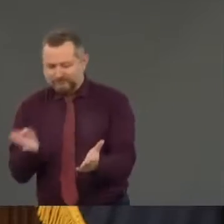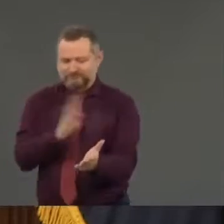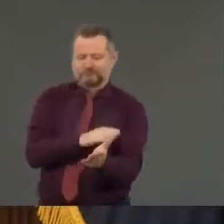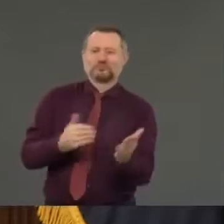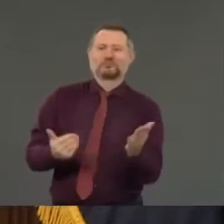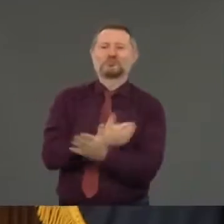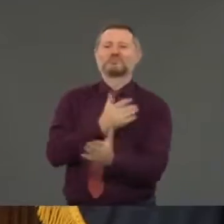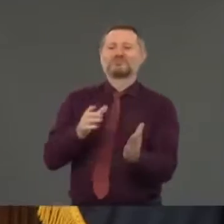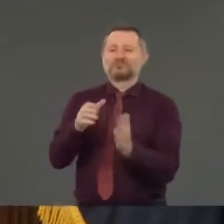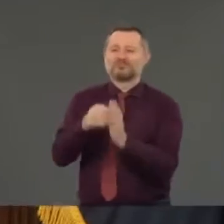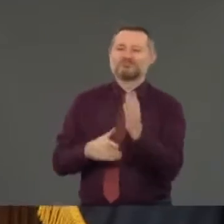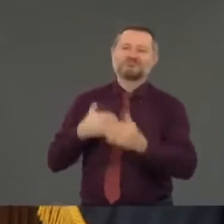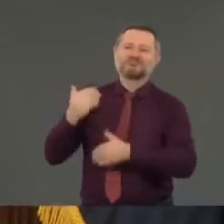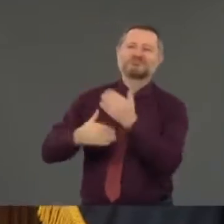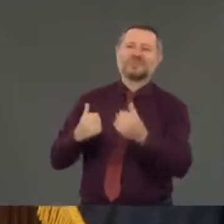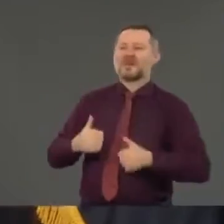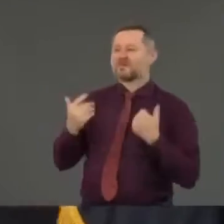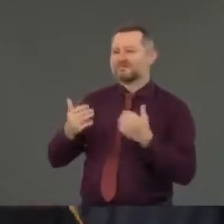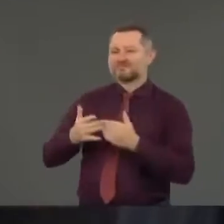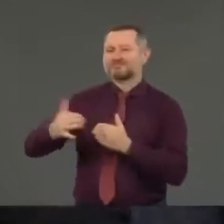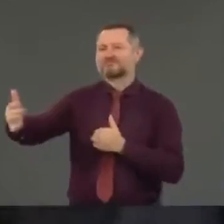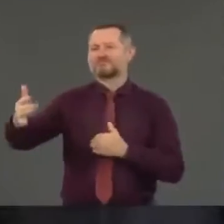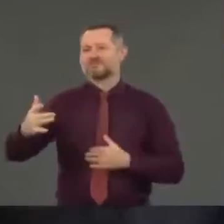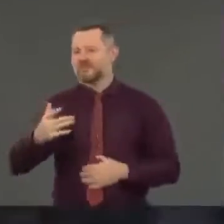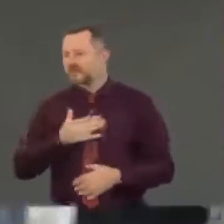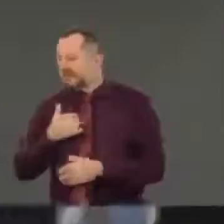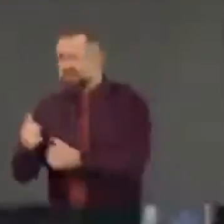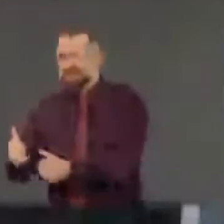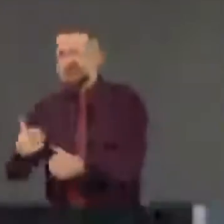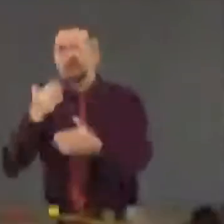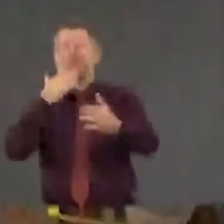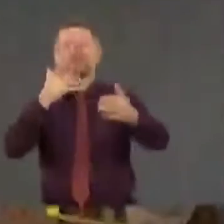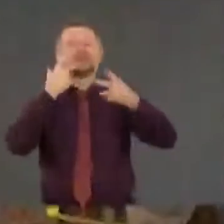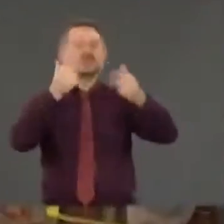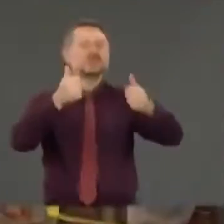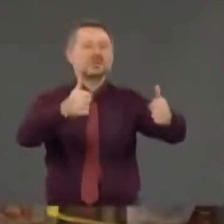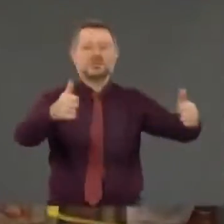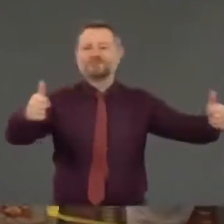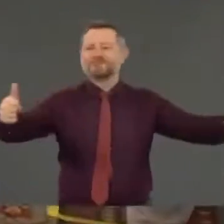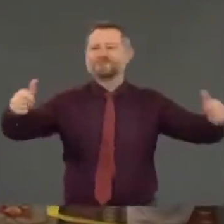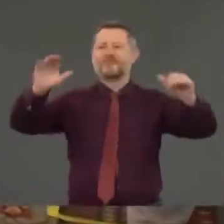I wish him well. Thank you, guys. Thank you very much.